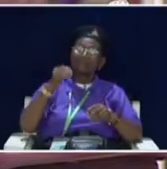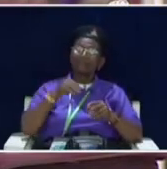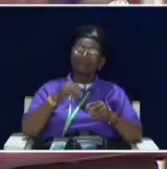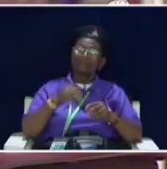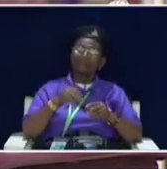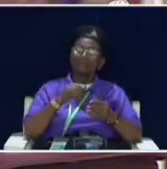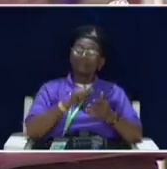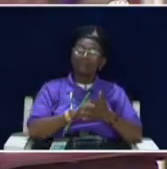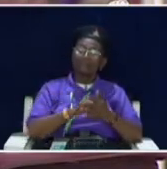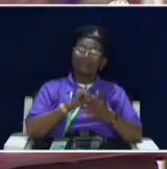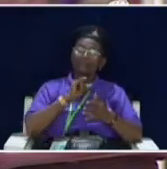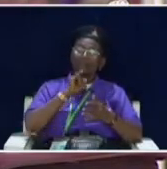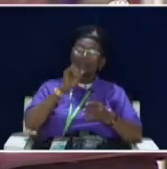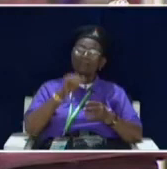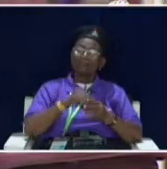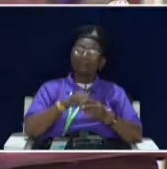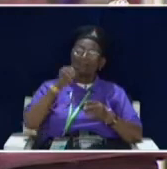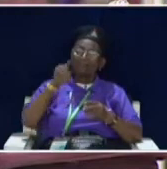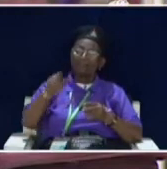We